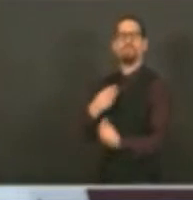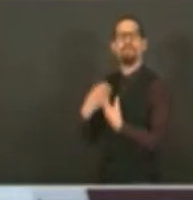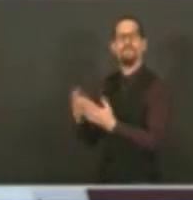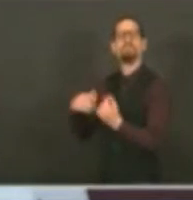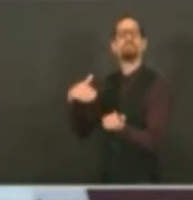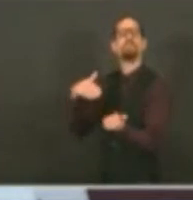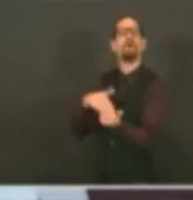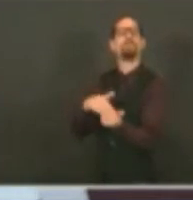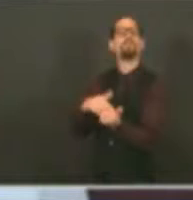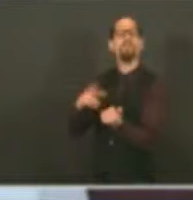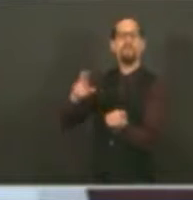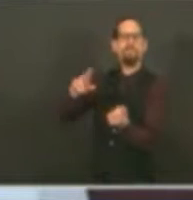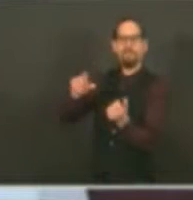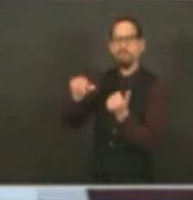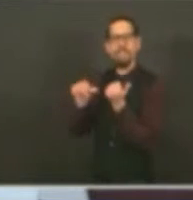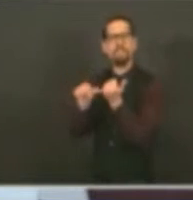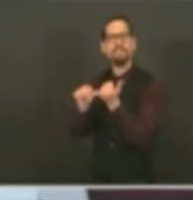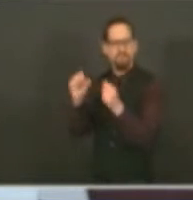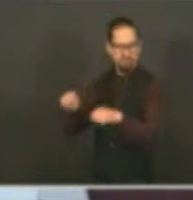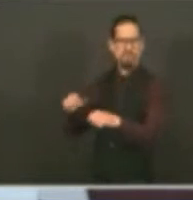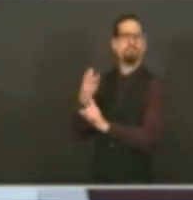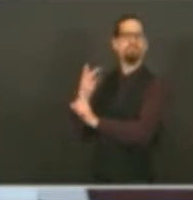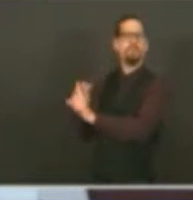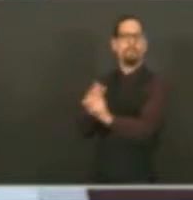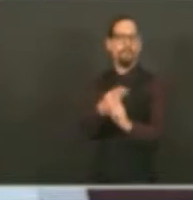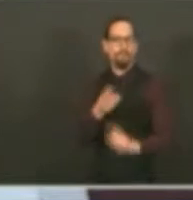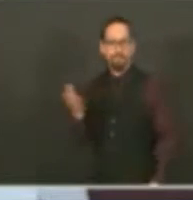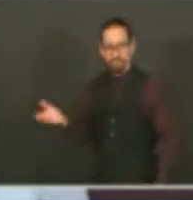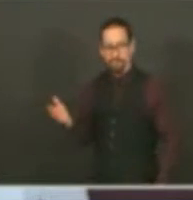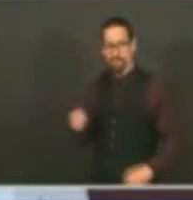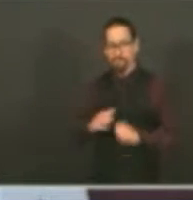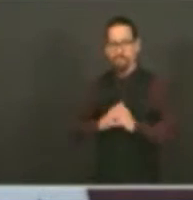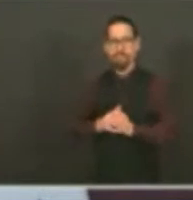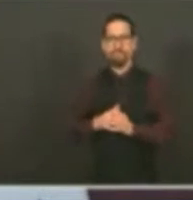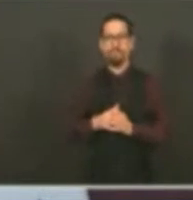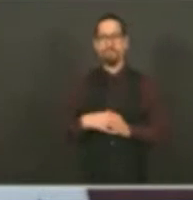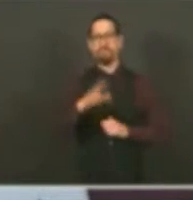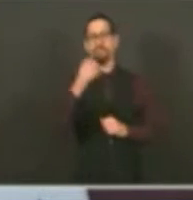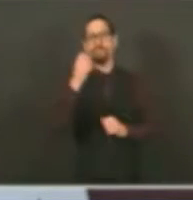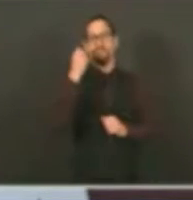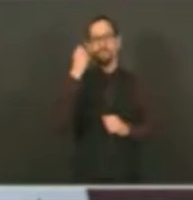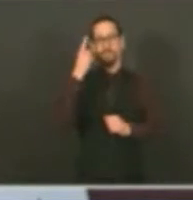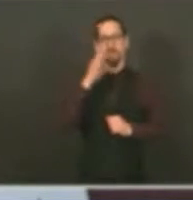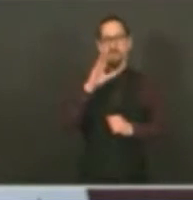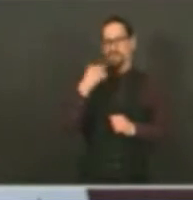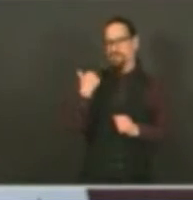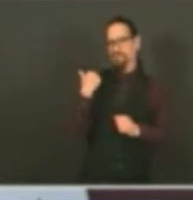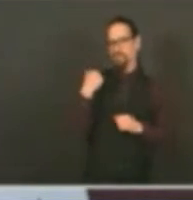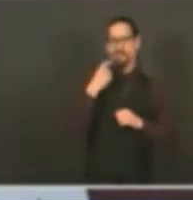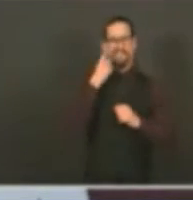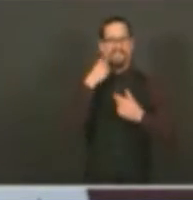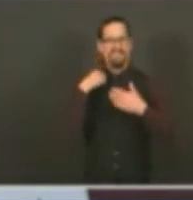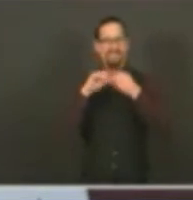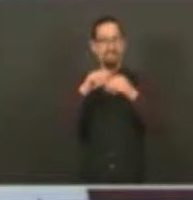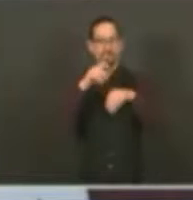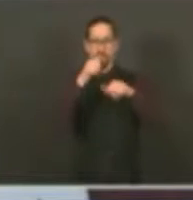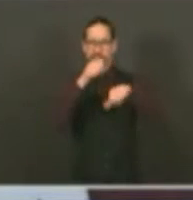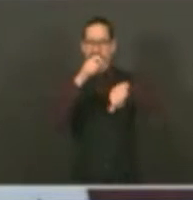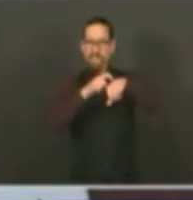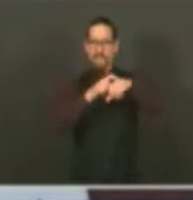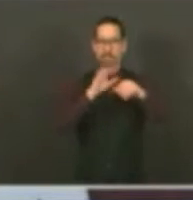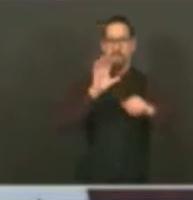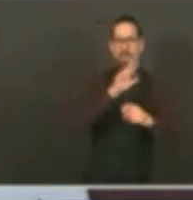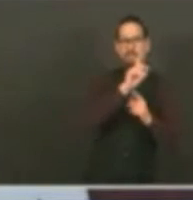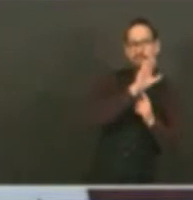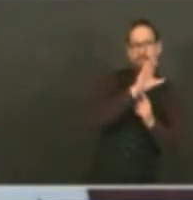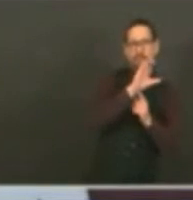into Rhode Island and the timing of shipments are subject to change. So I did mention this number of 32,000. So this was based on the